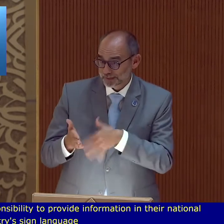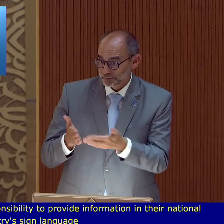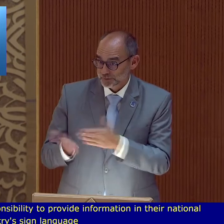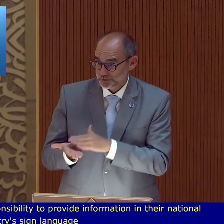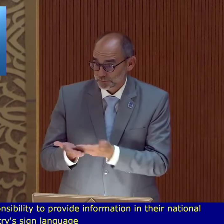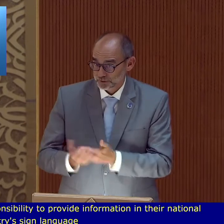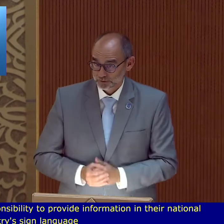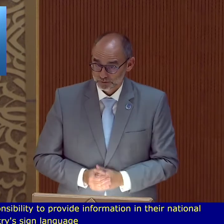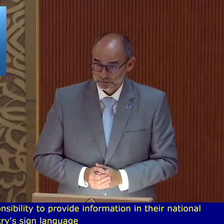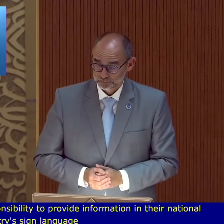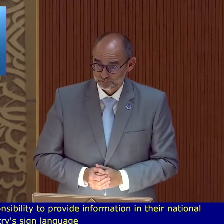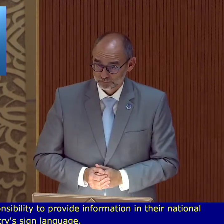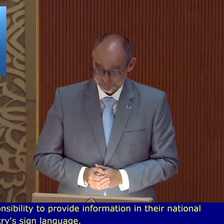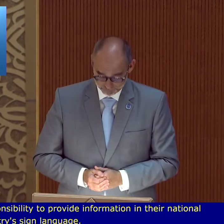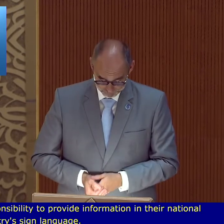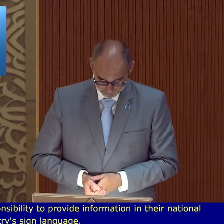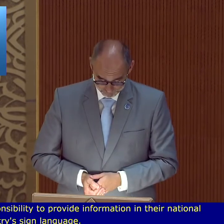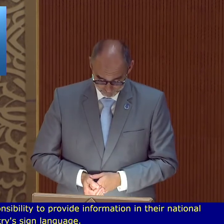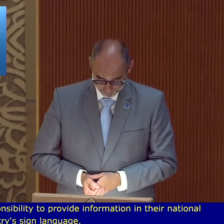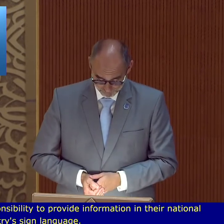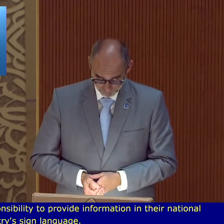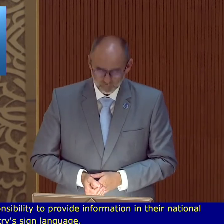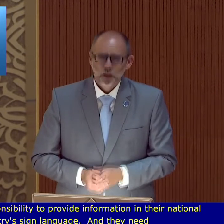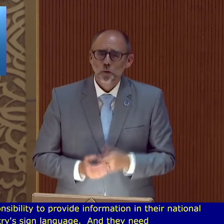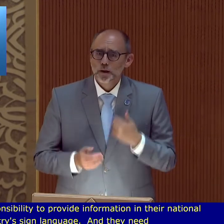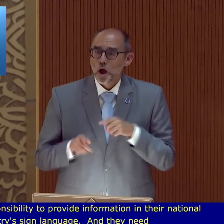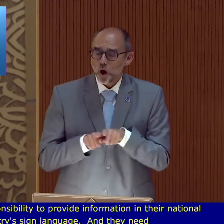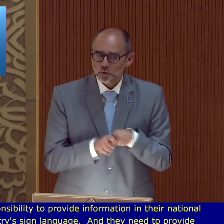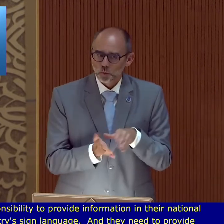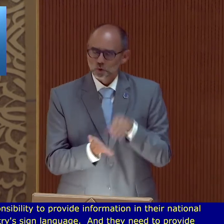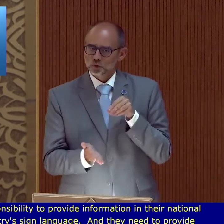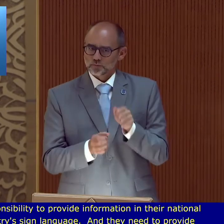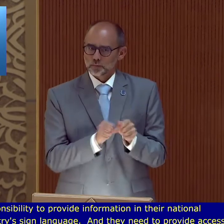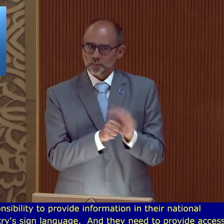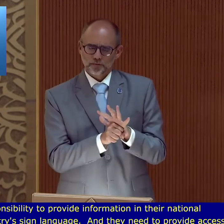they need to provide access to professional sign language interpreters.